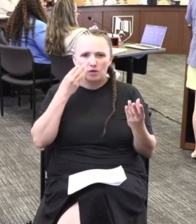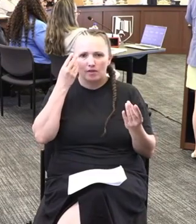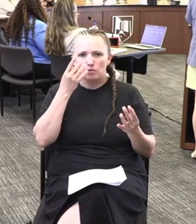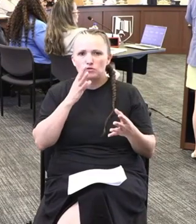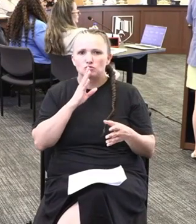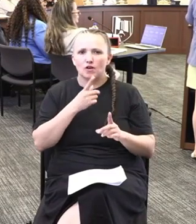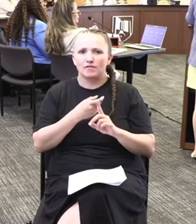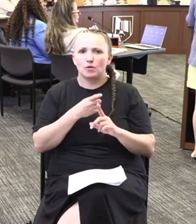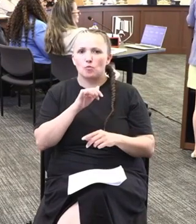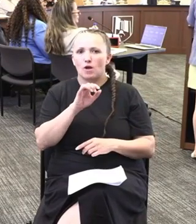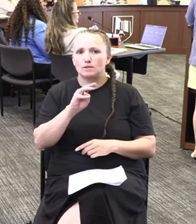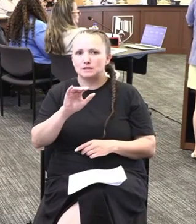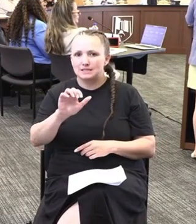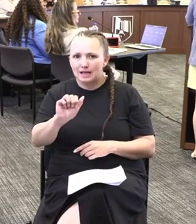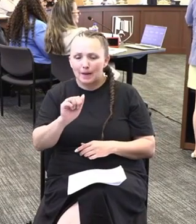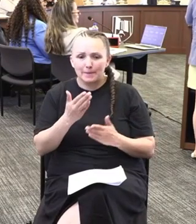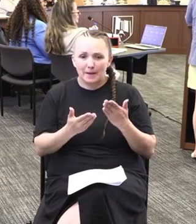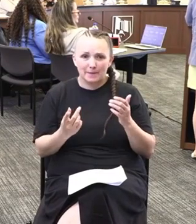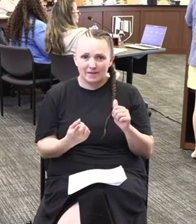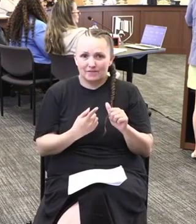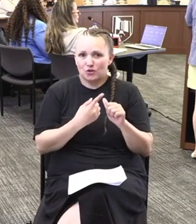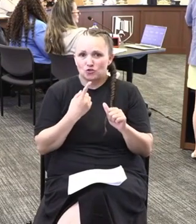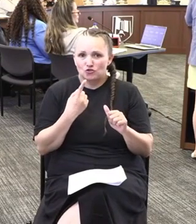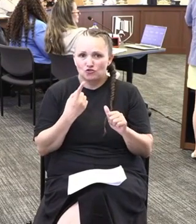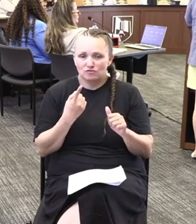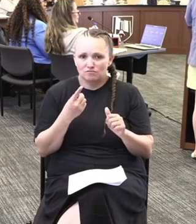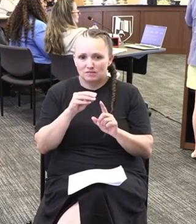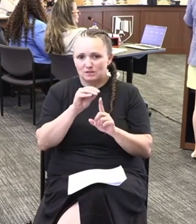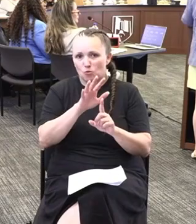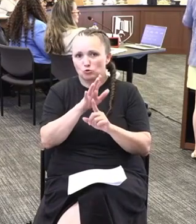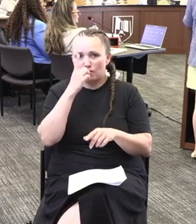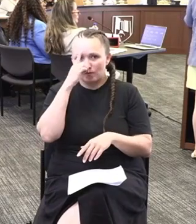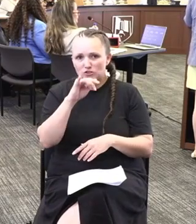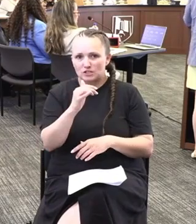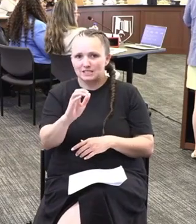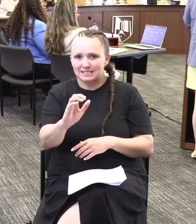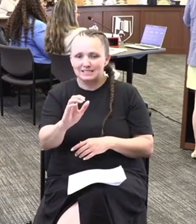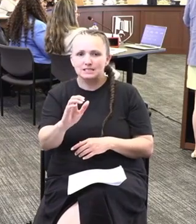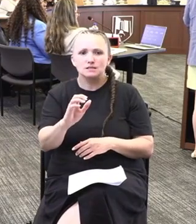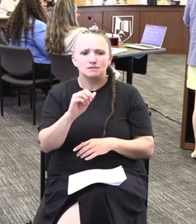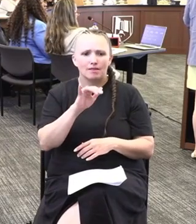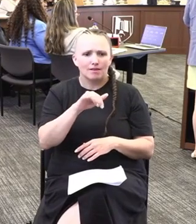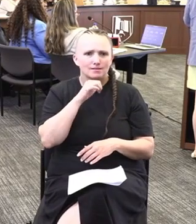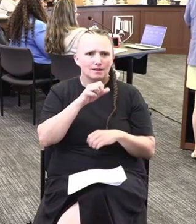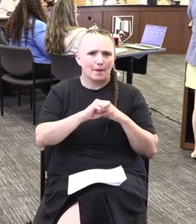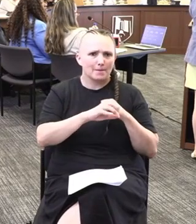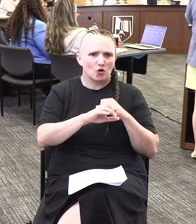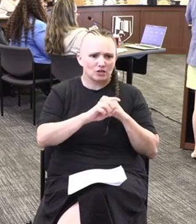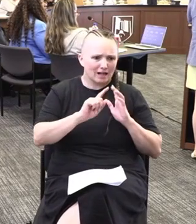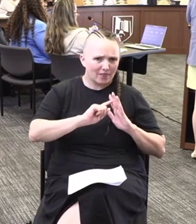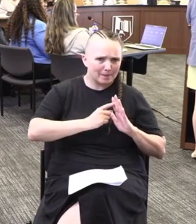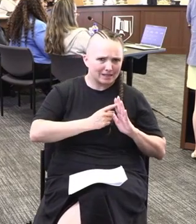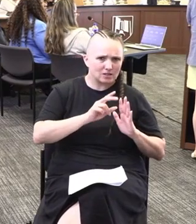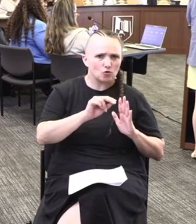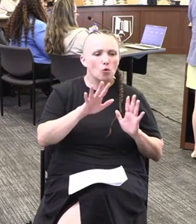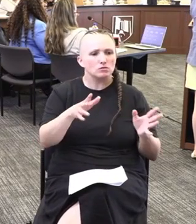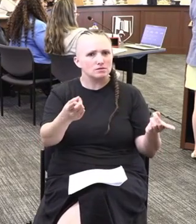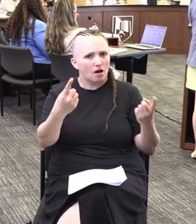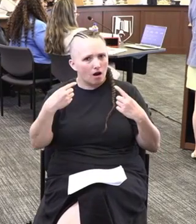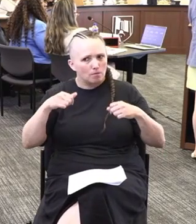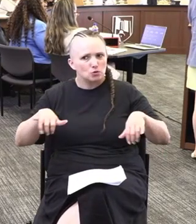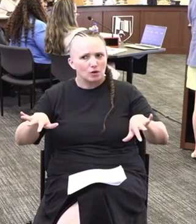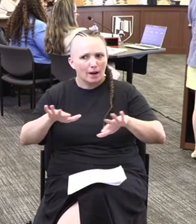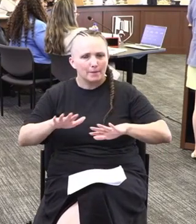YMCA, that might be their first interaction with JJC. It's not even marketing at the very, very beginning. It's getting them on campus. It's